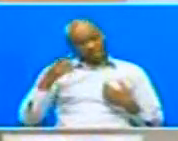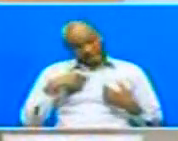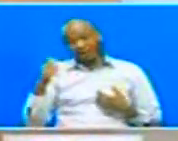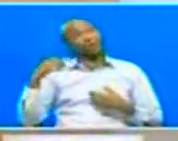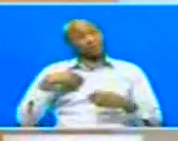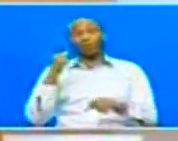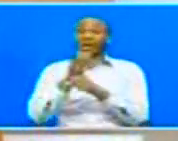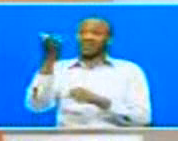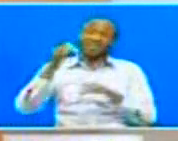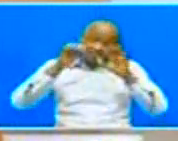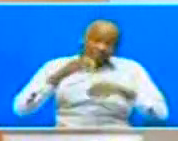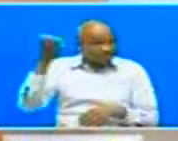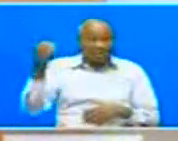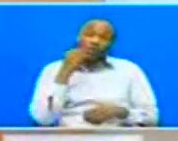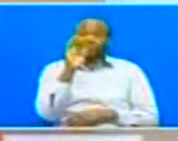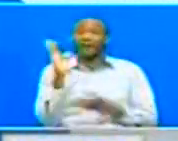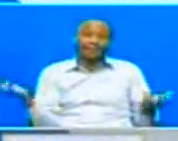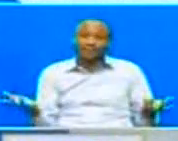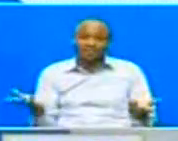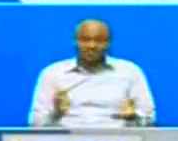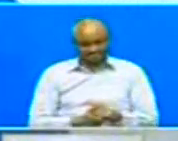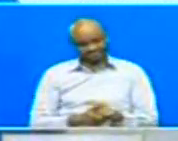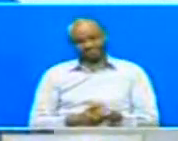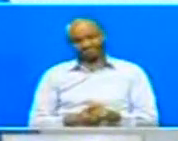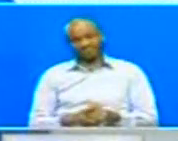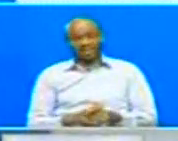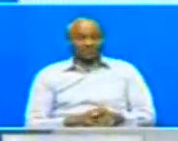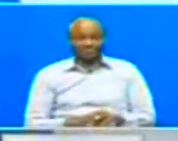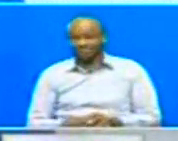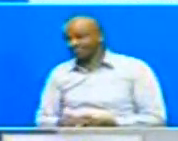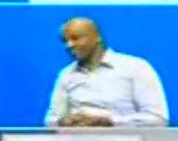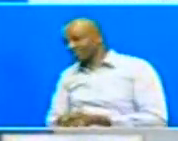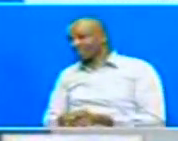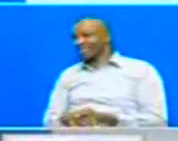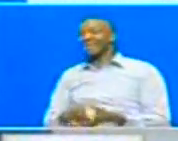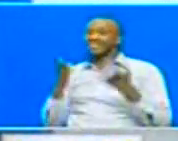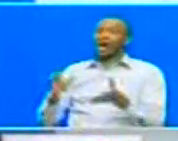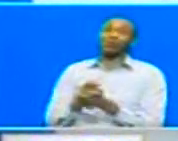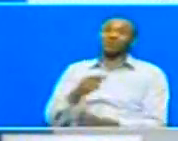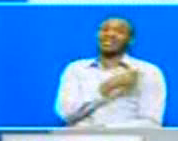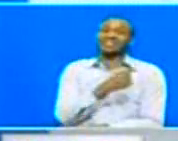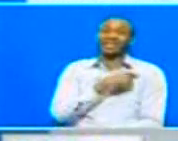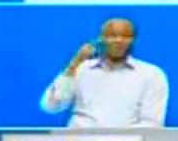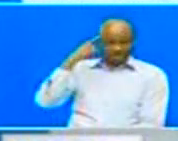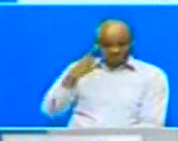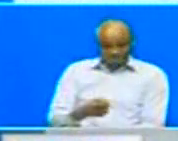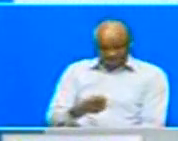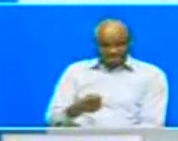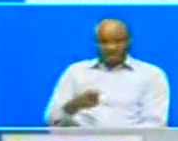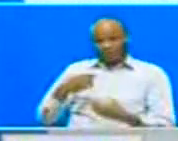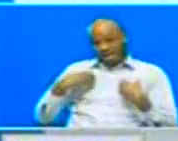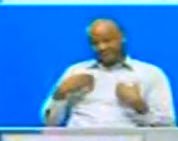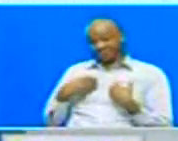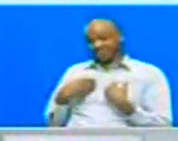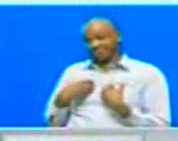and working there, farming and doing their business. Okay, all right. Daktari, what do you feel about all of this? Because we have the non-reforma